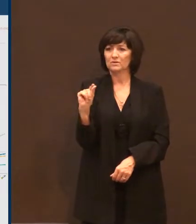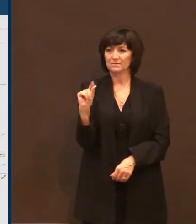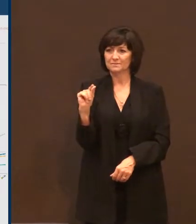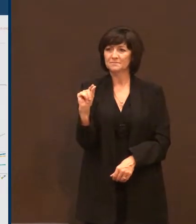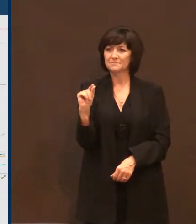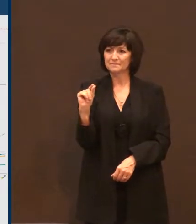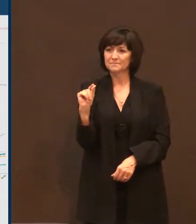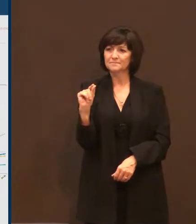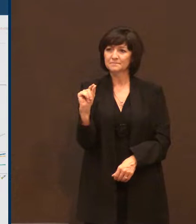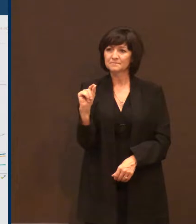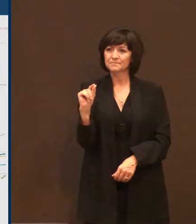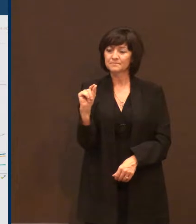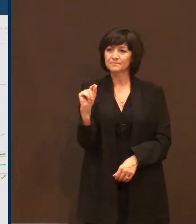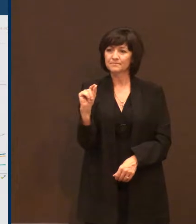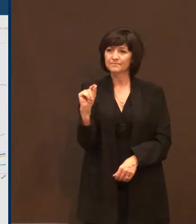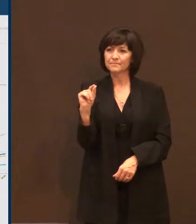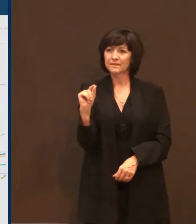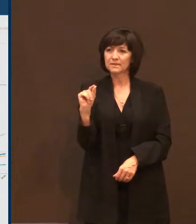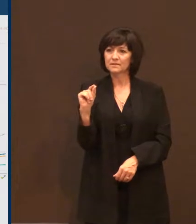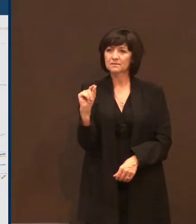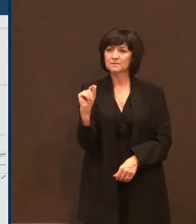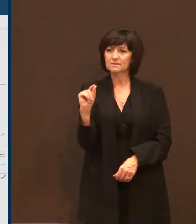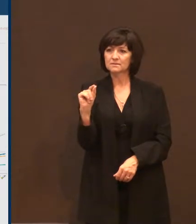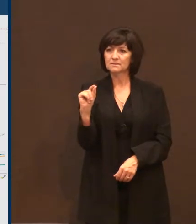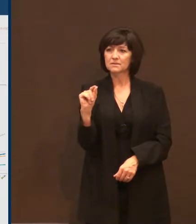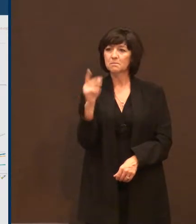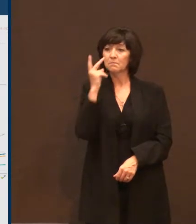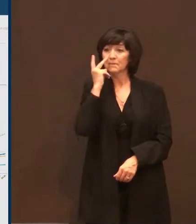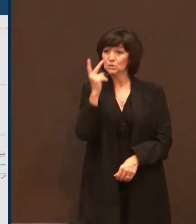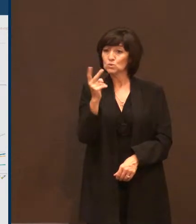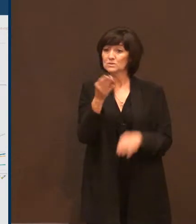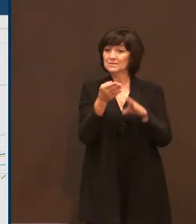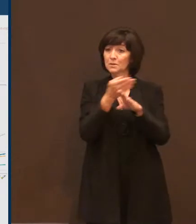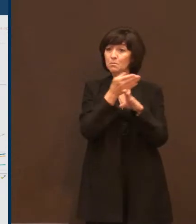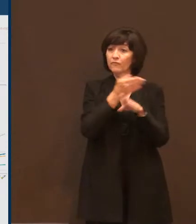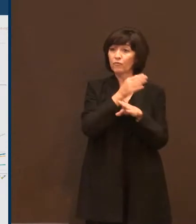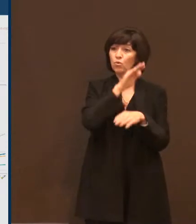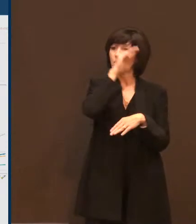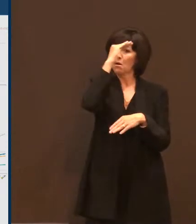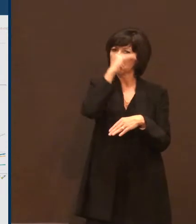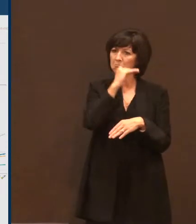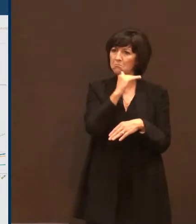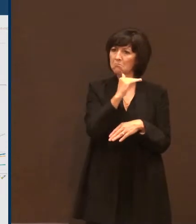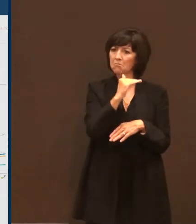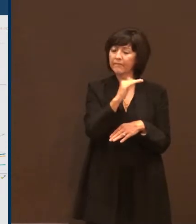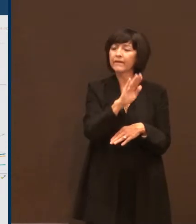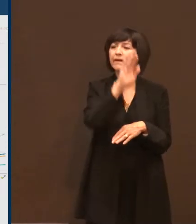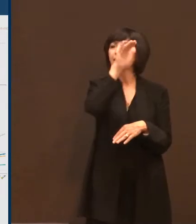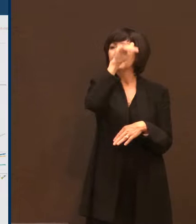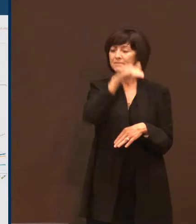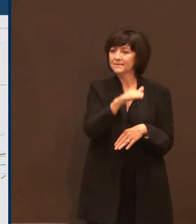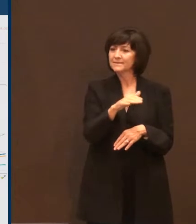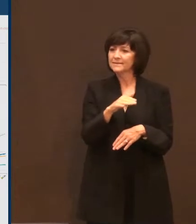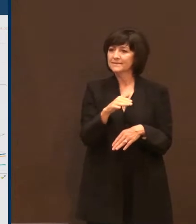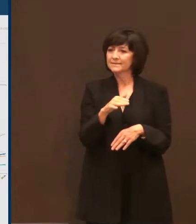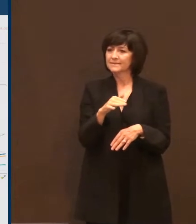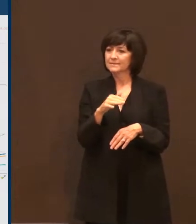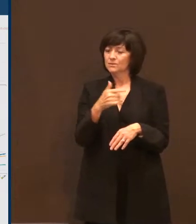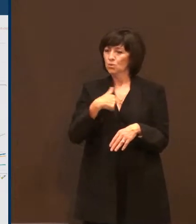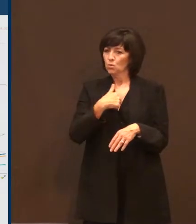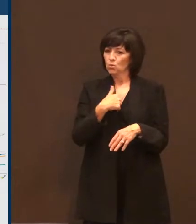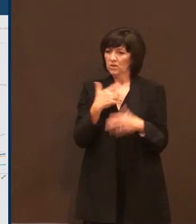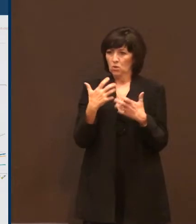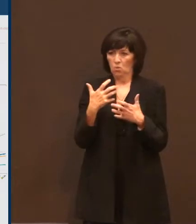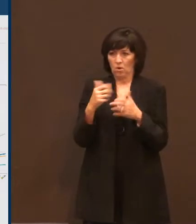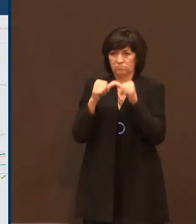But the fairly flat, a little bit on the upswing, new positive cases. Again, we want to keep those